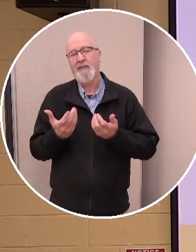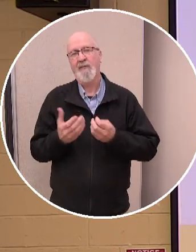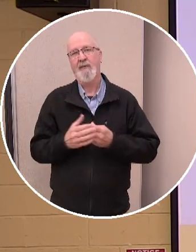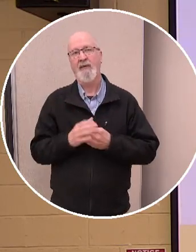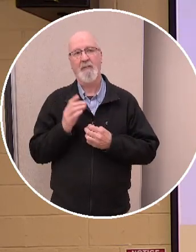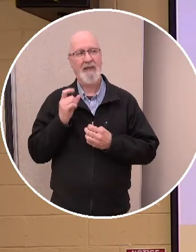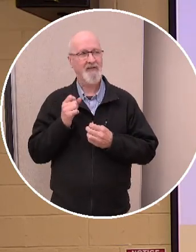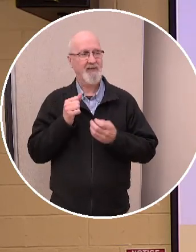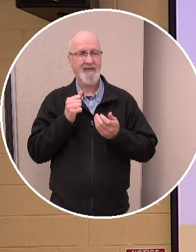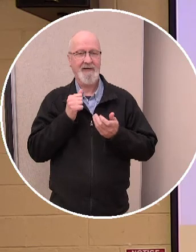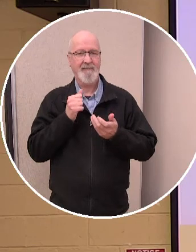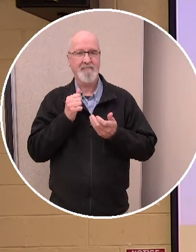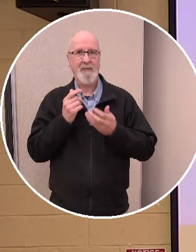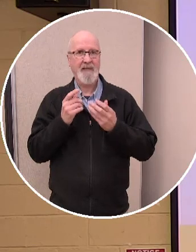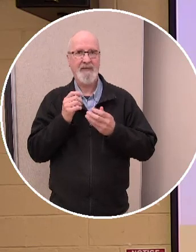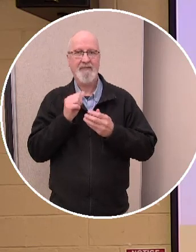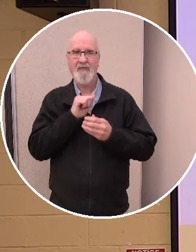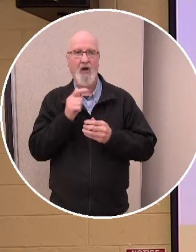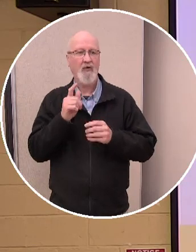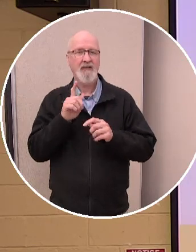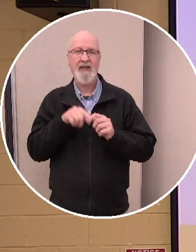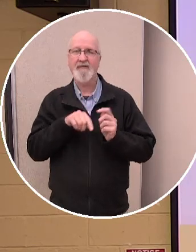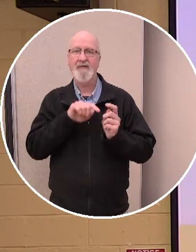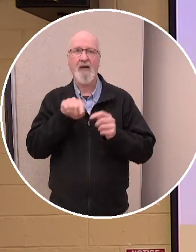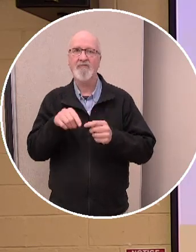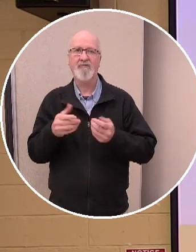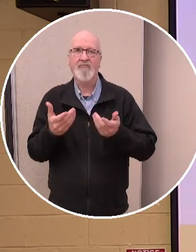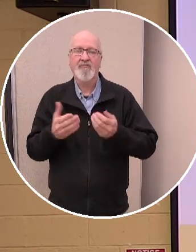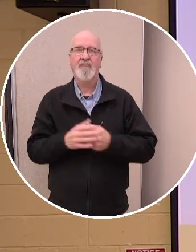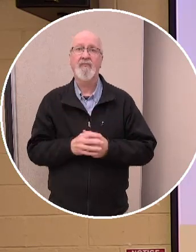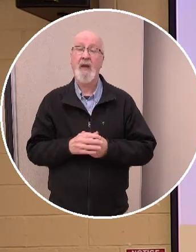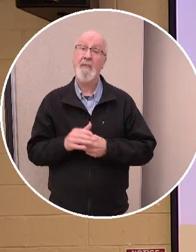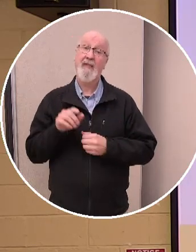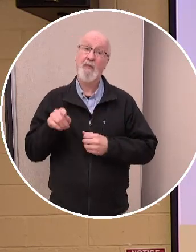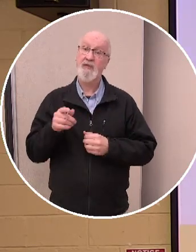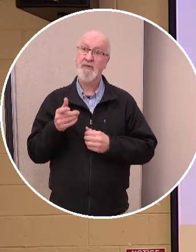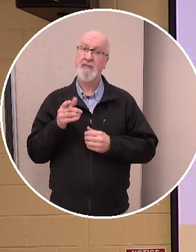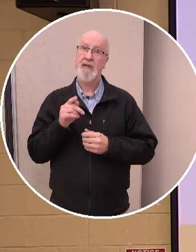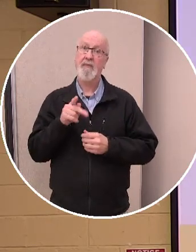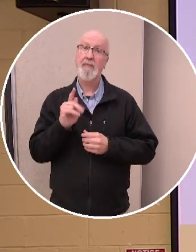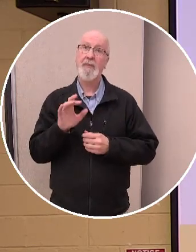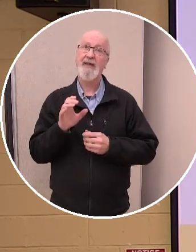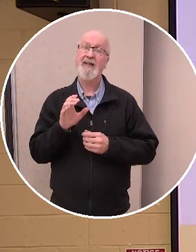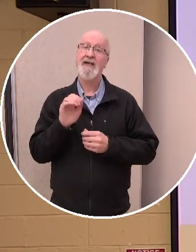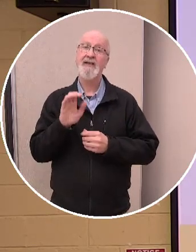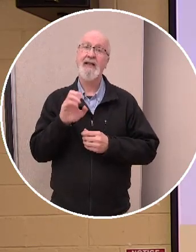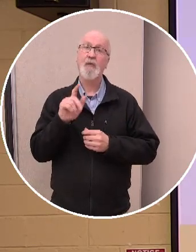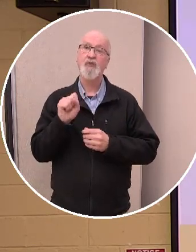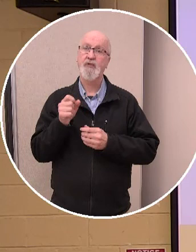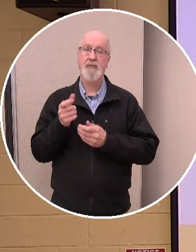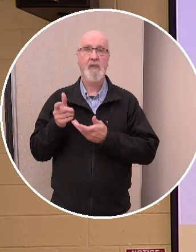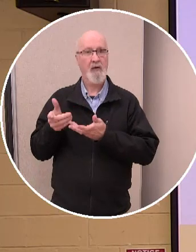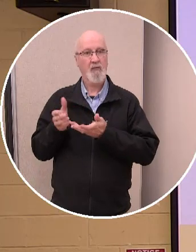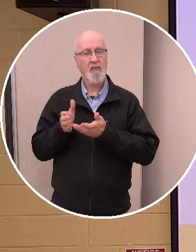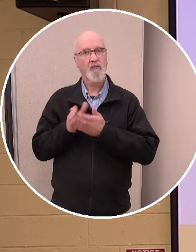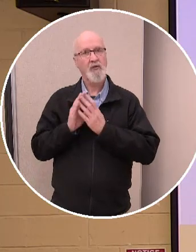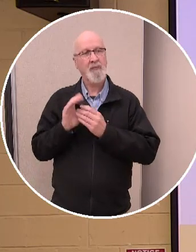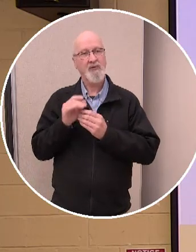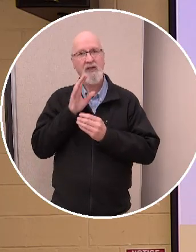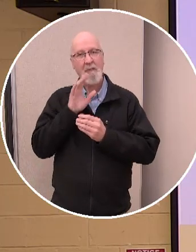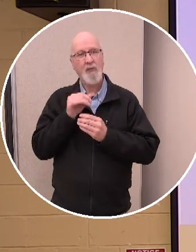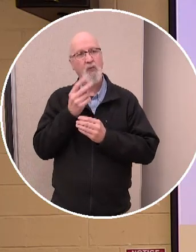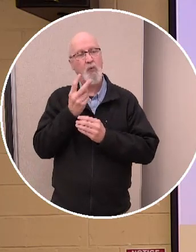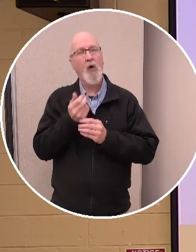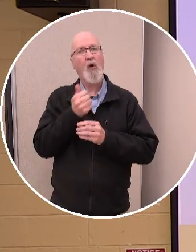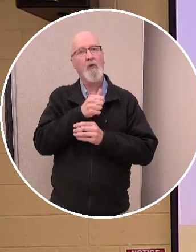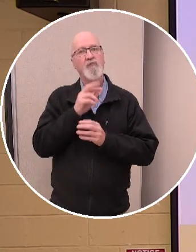of participation. This one is a different public accounts request than the last one because it's reflecting on those two other reports associated with